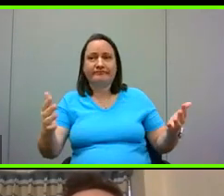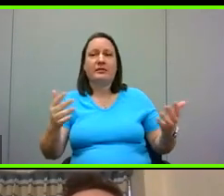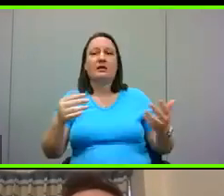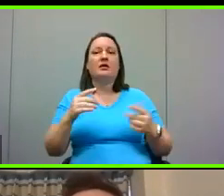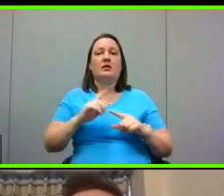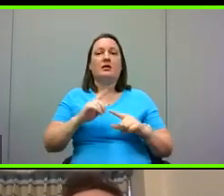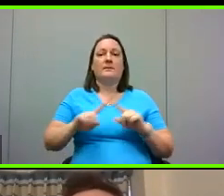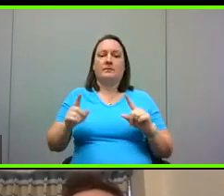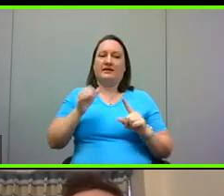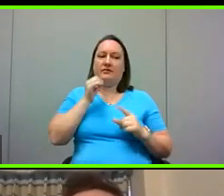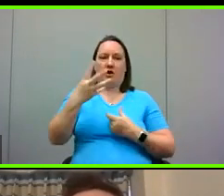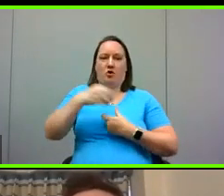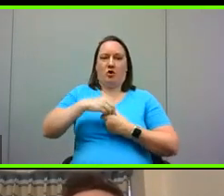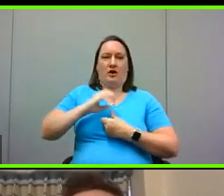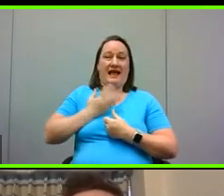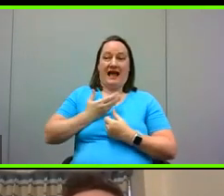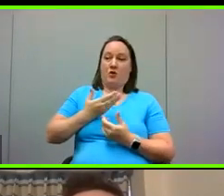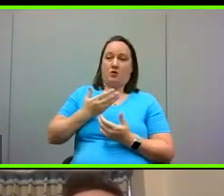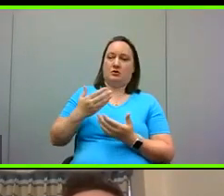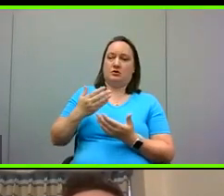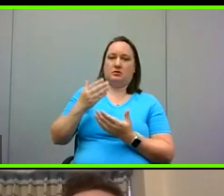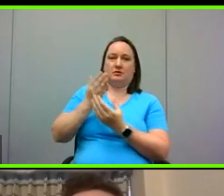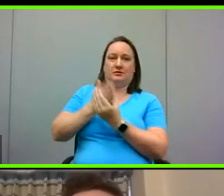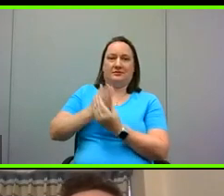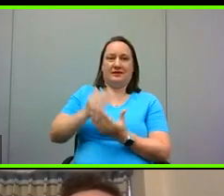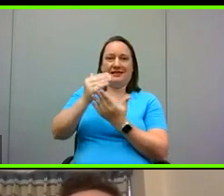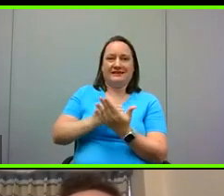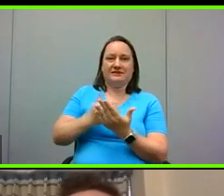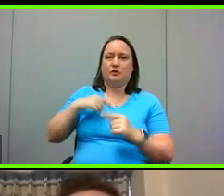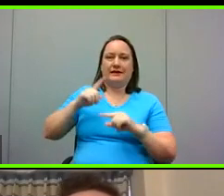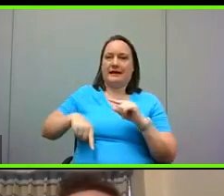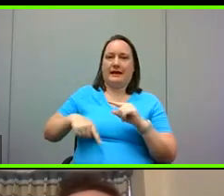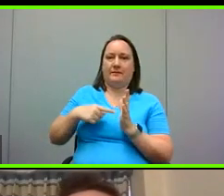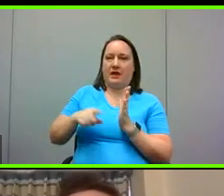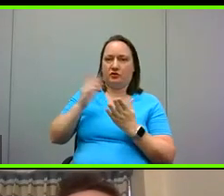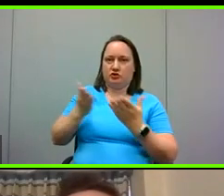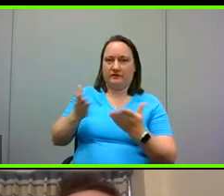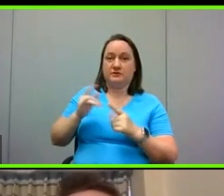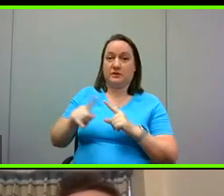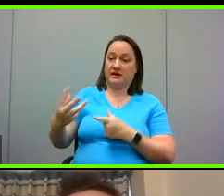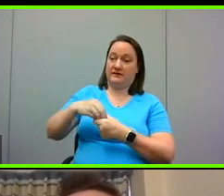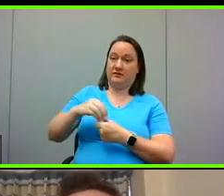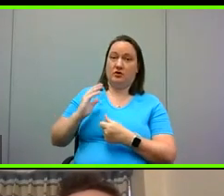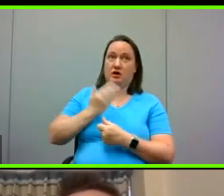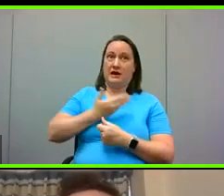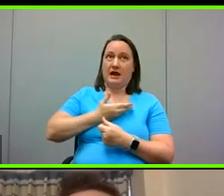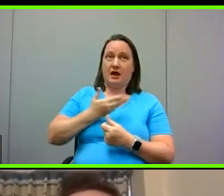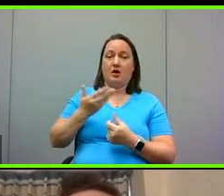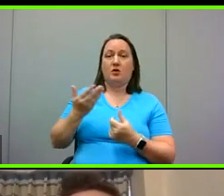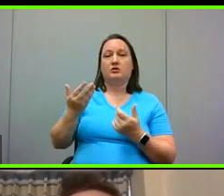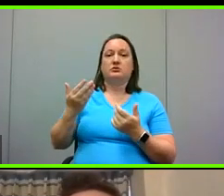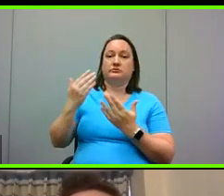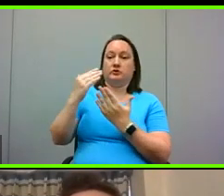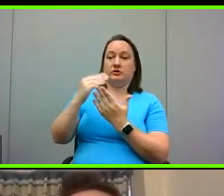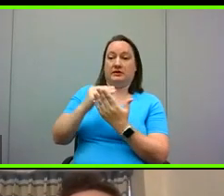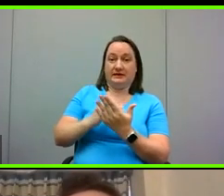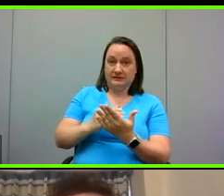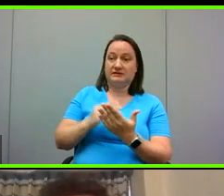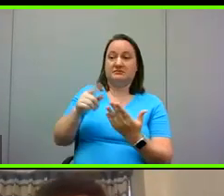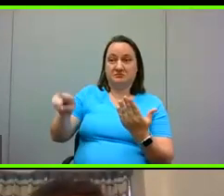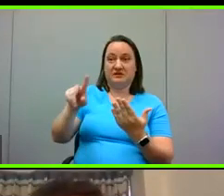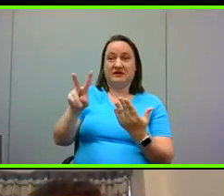for that service. But if they're on our rolls, they're a VR consumer, and we see that's a need as a plan for